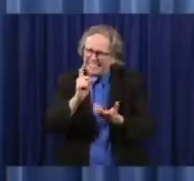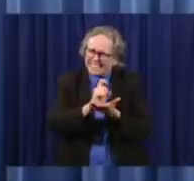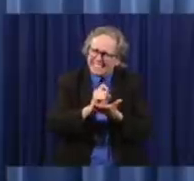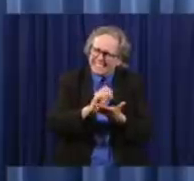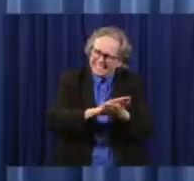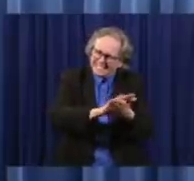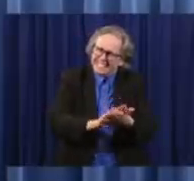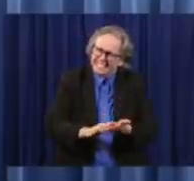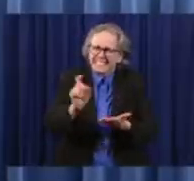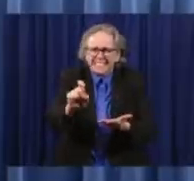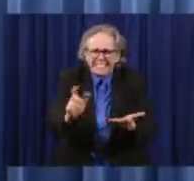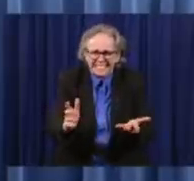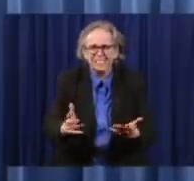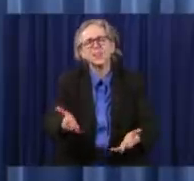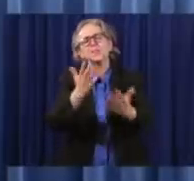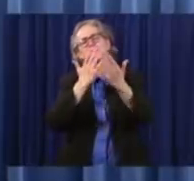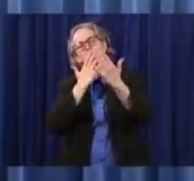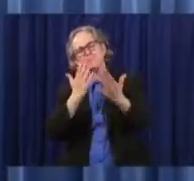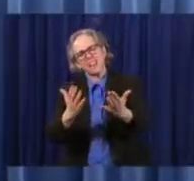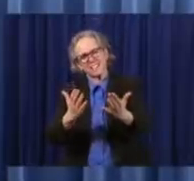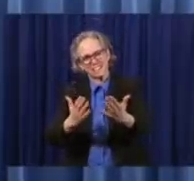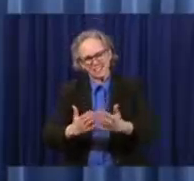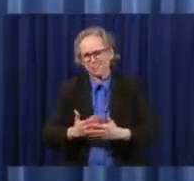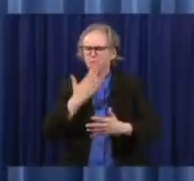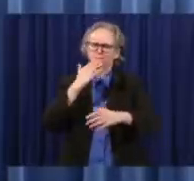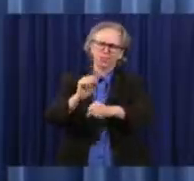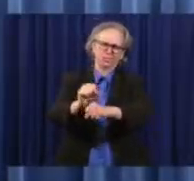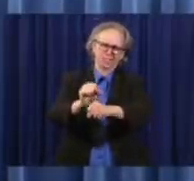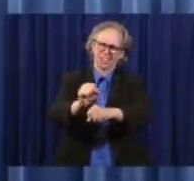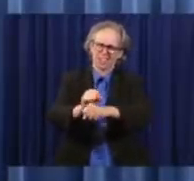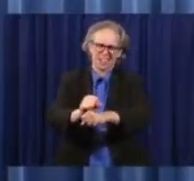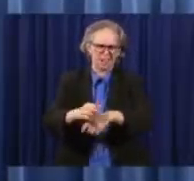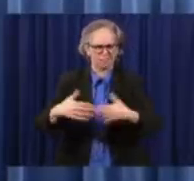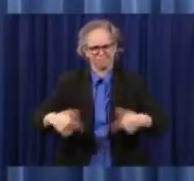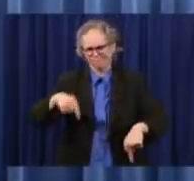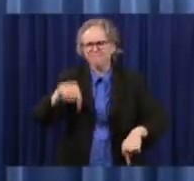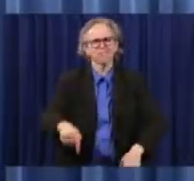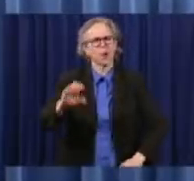anyway, good work, Ohioans.